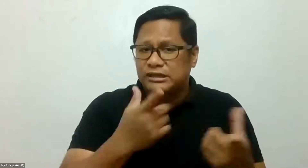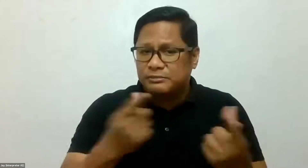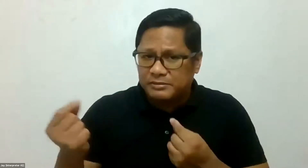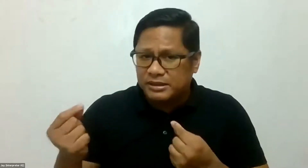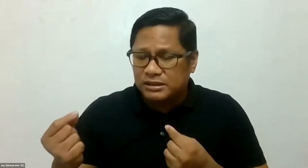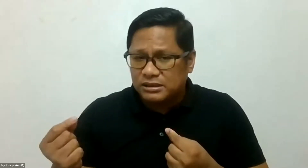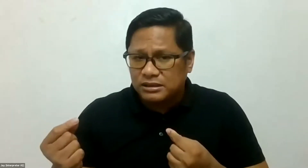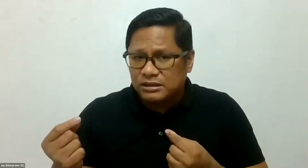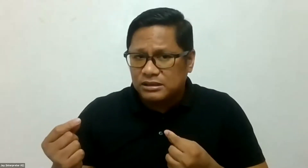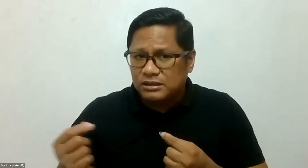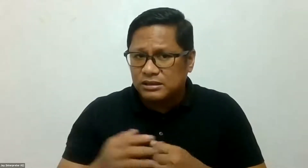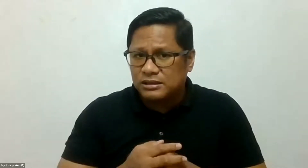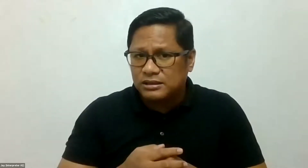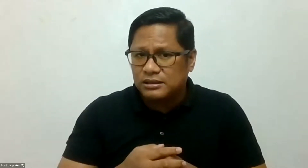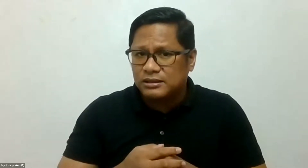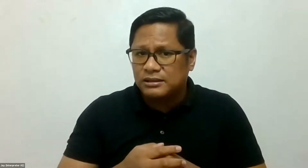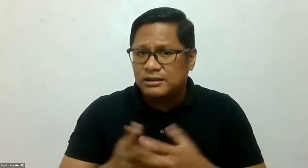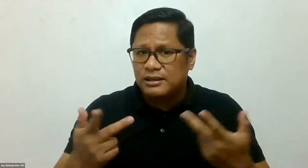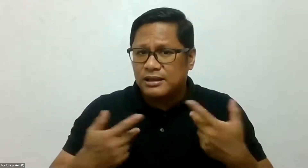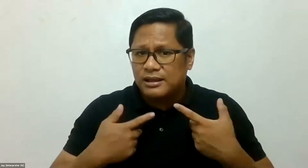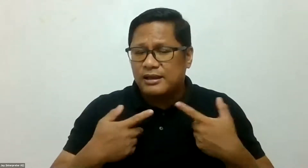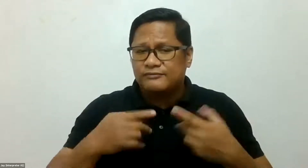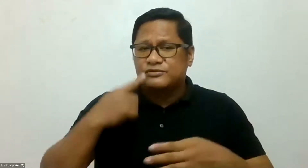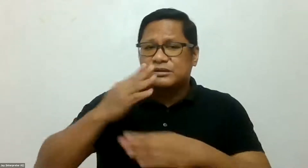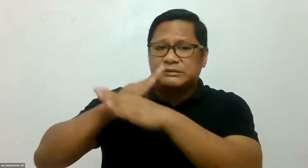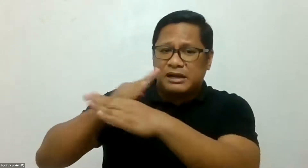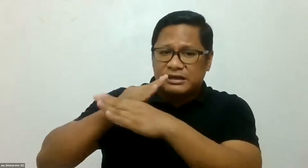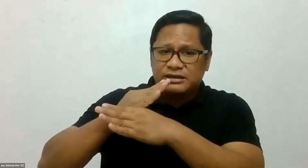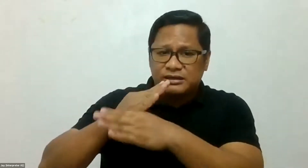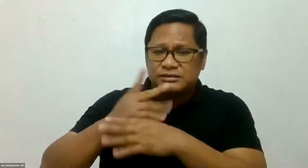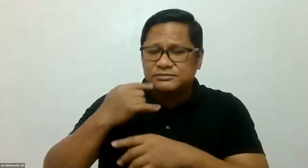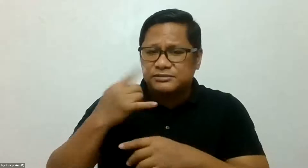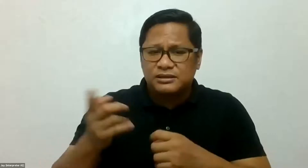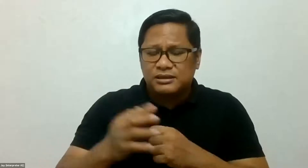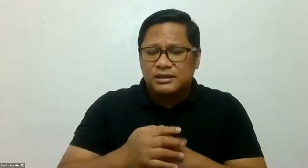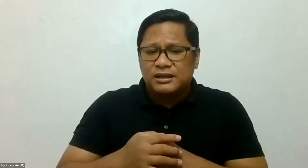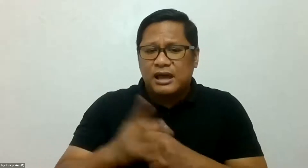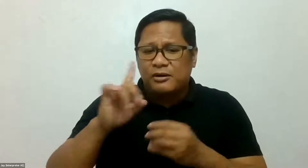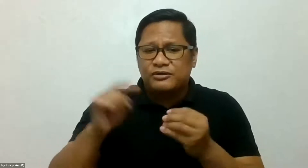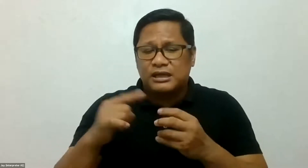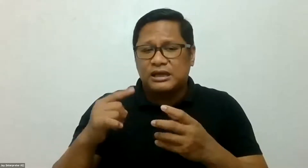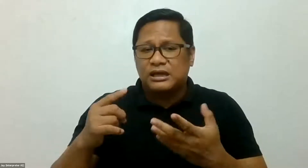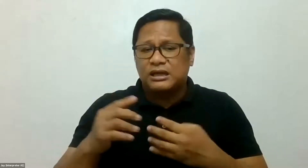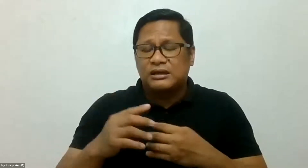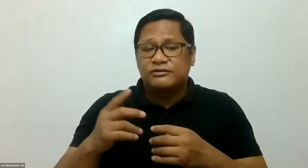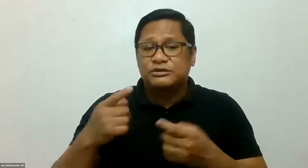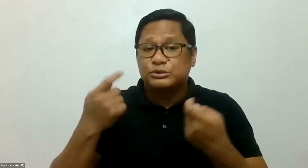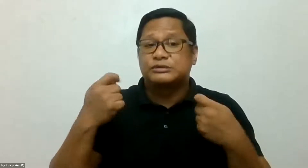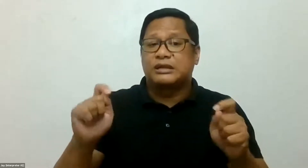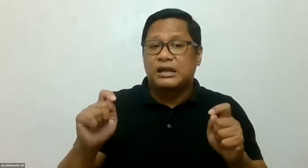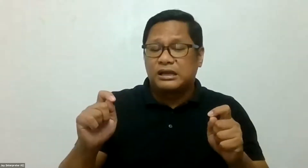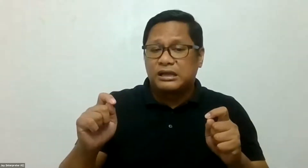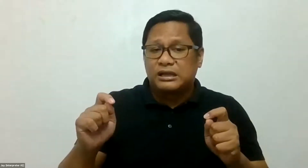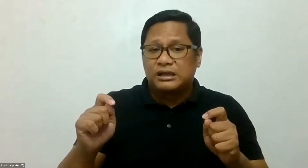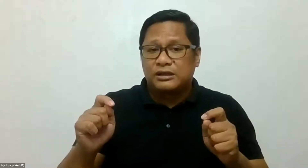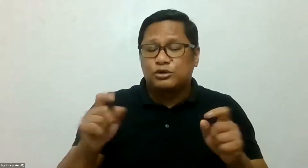because there seems to be this resistance to that. It's like a lingering resistance. So instead of trying to do